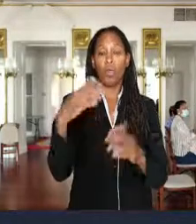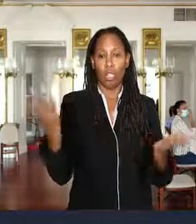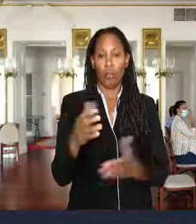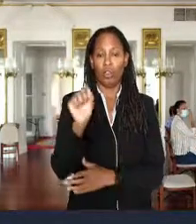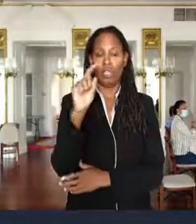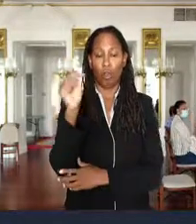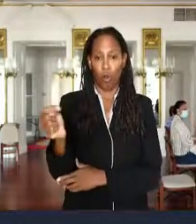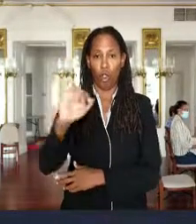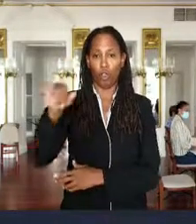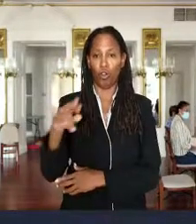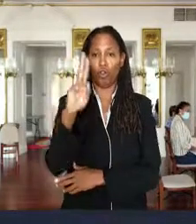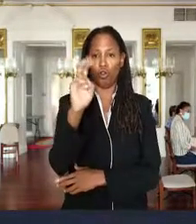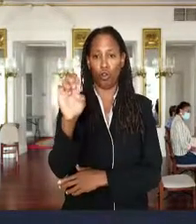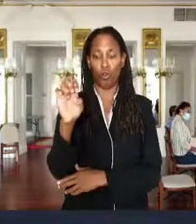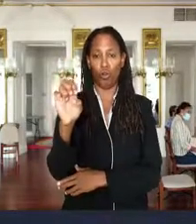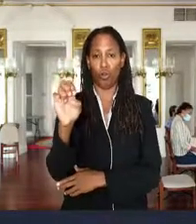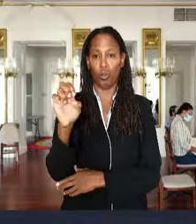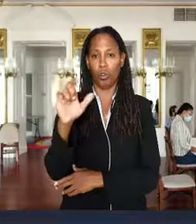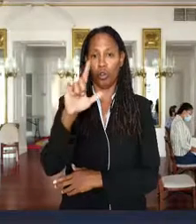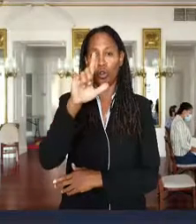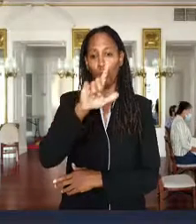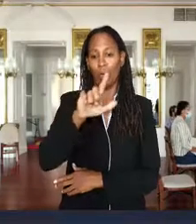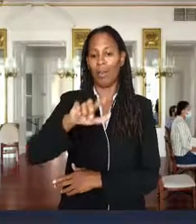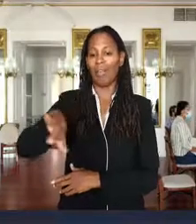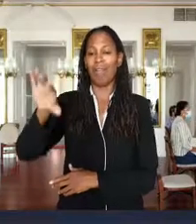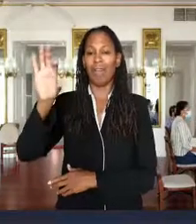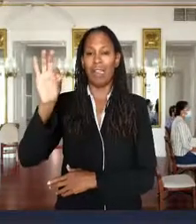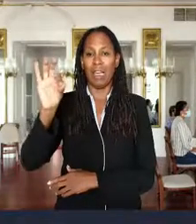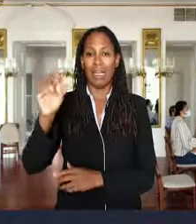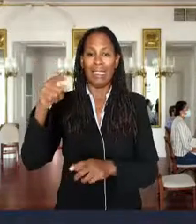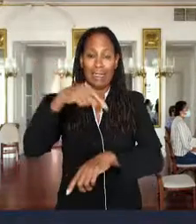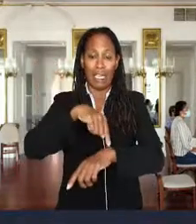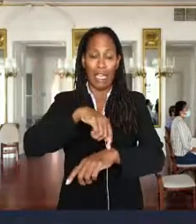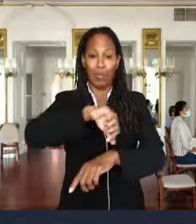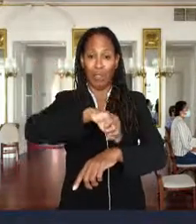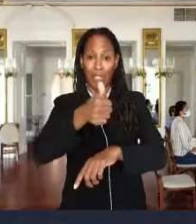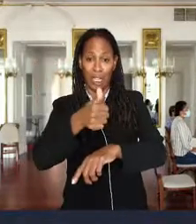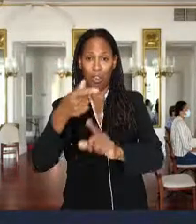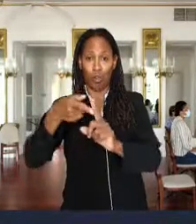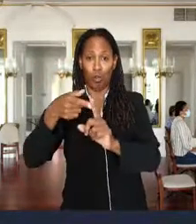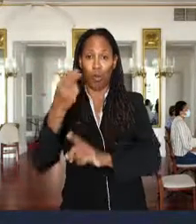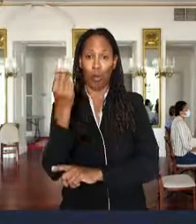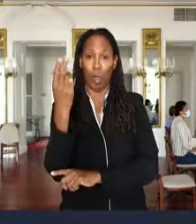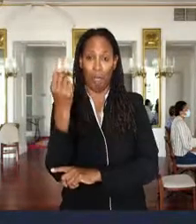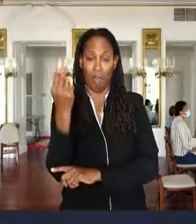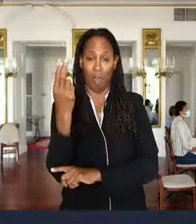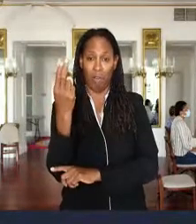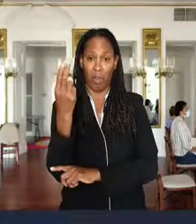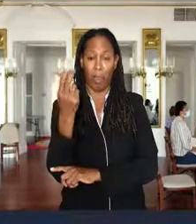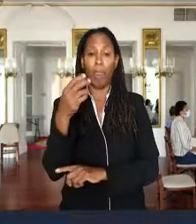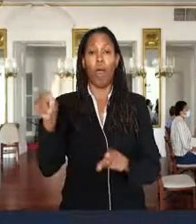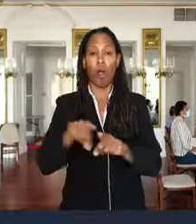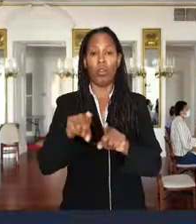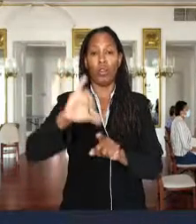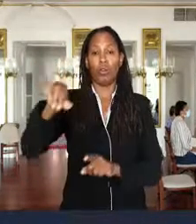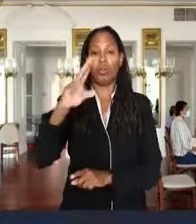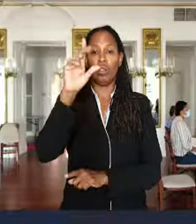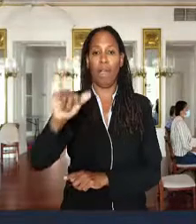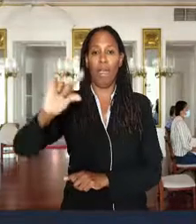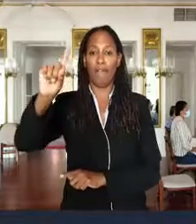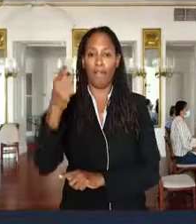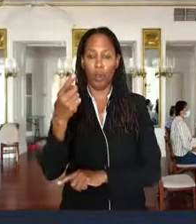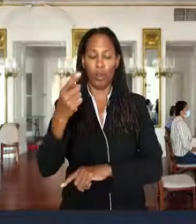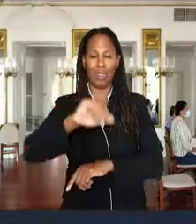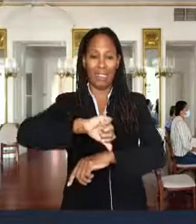29th, from 10 a.m. to 12 p.m. St. Croix at the Charles Howard Complex, Thursday, July 1st, from 10 a.m.